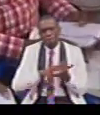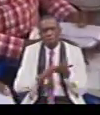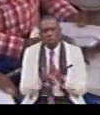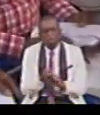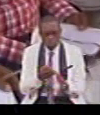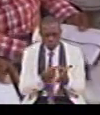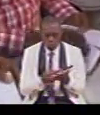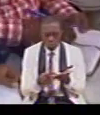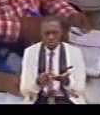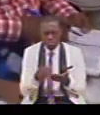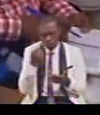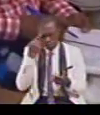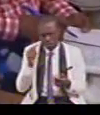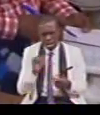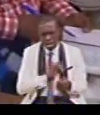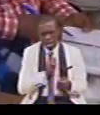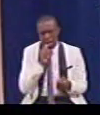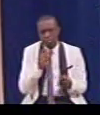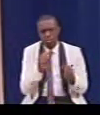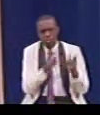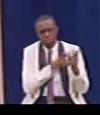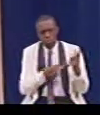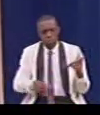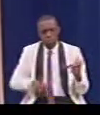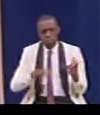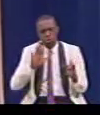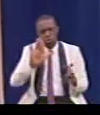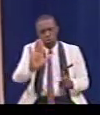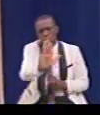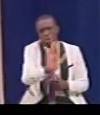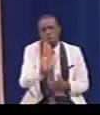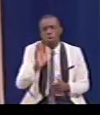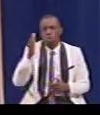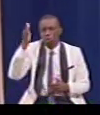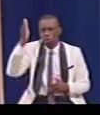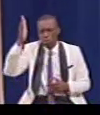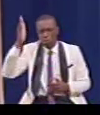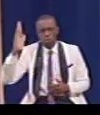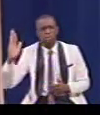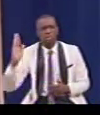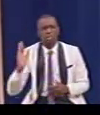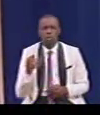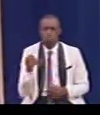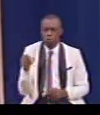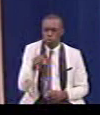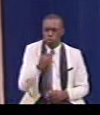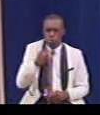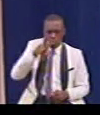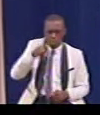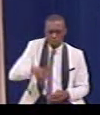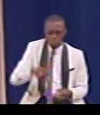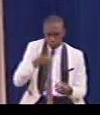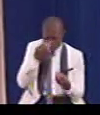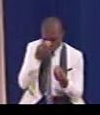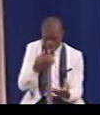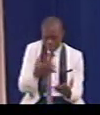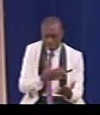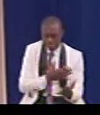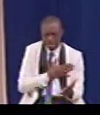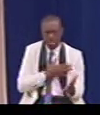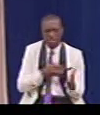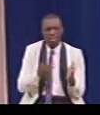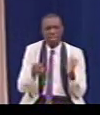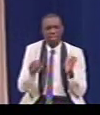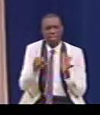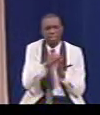your God. Look at verse 8, and ye shall keep my statutes and do them. That's sure. Whatever he has told you already, and whatever